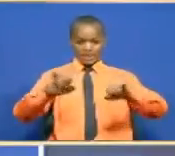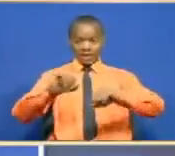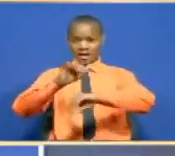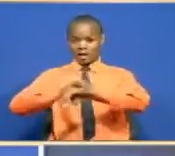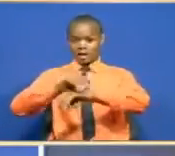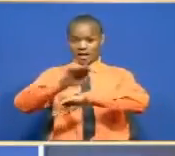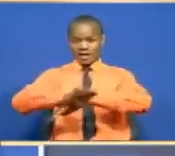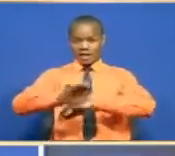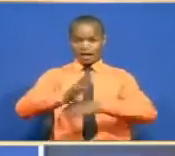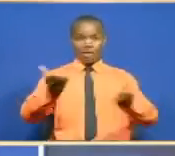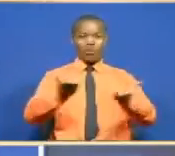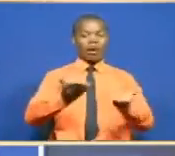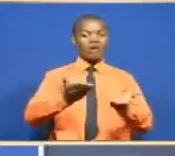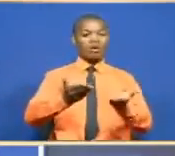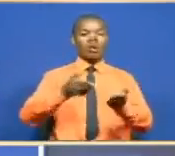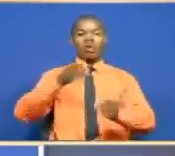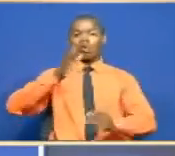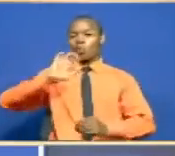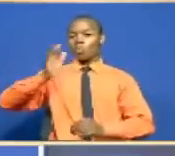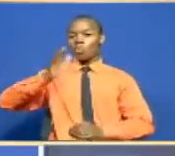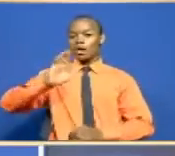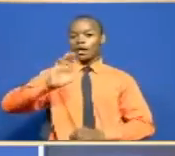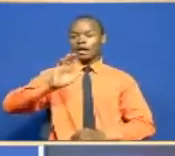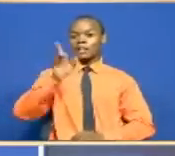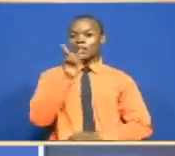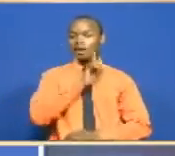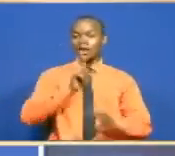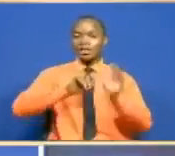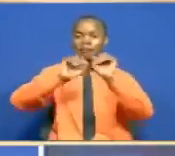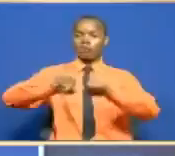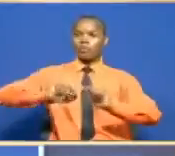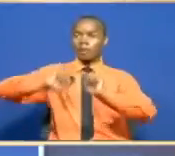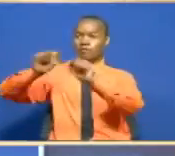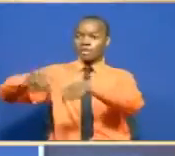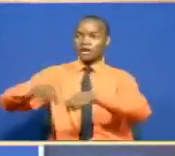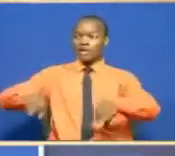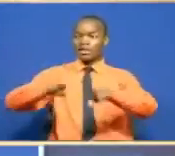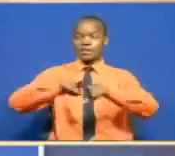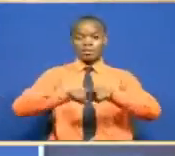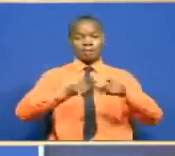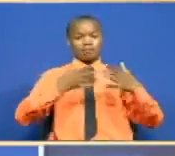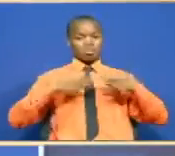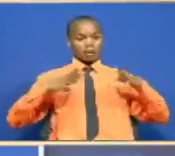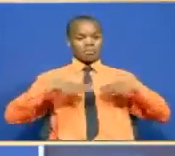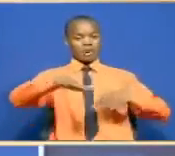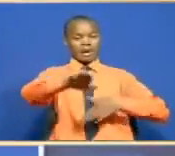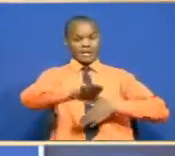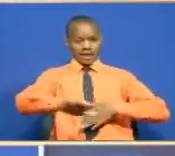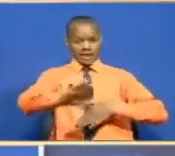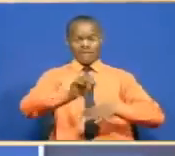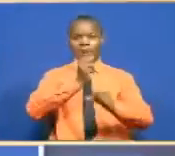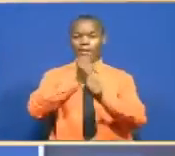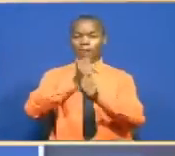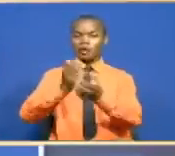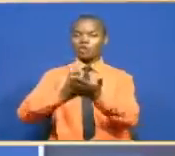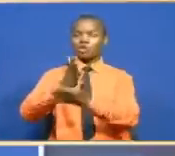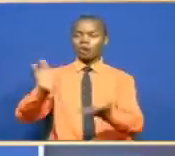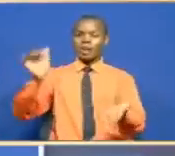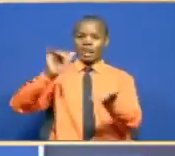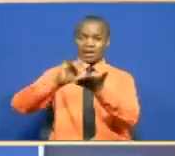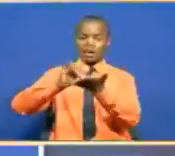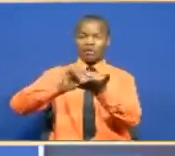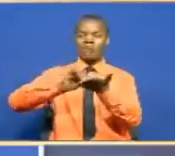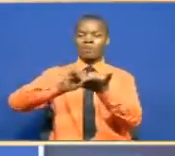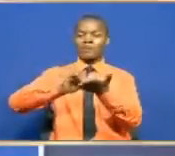kwa mfereji. Nyinyi pia mnatakana mchukue jukumu la kuhakikisha kwamba maji taka haiko